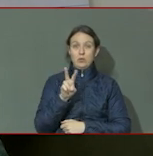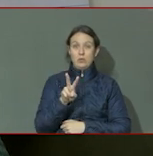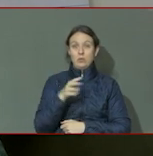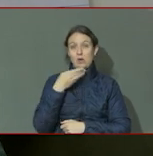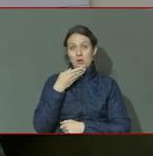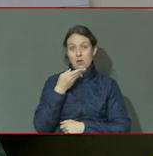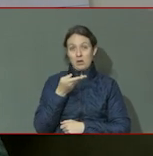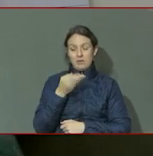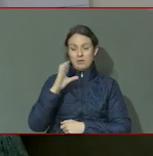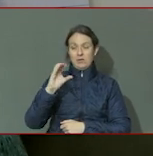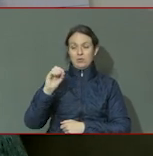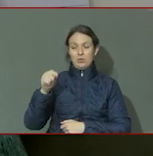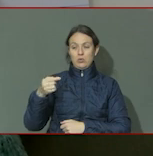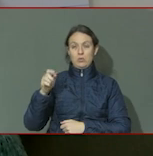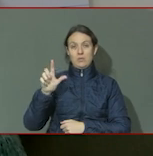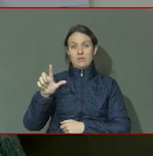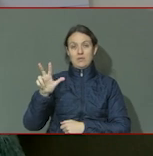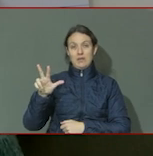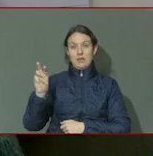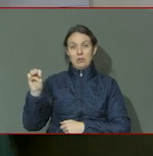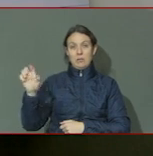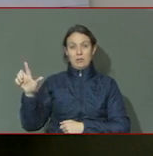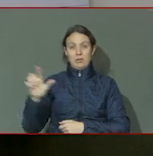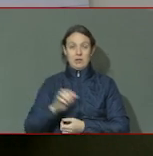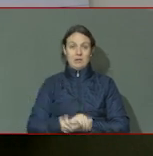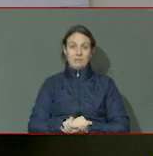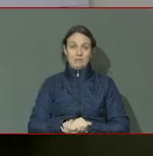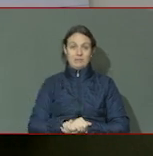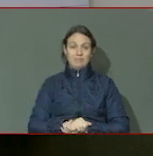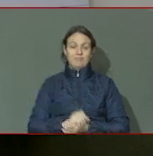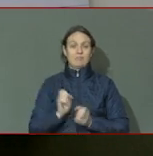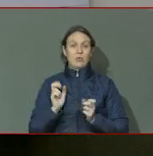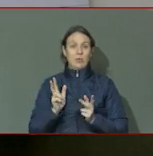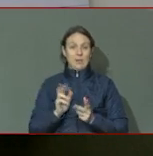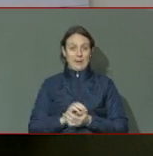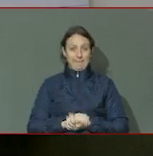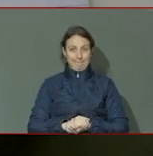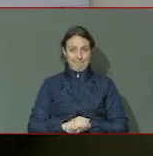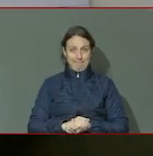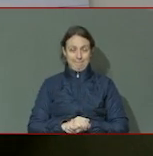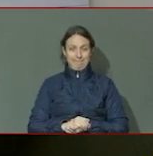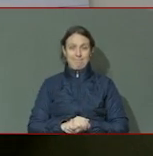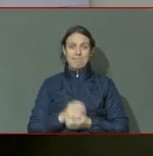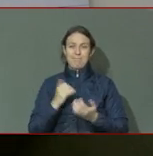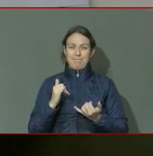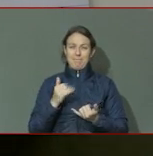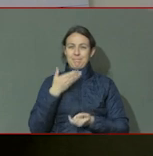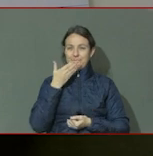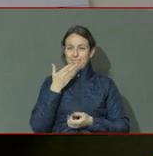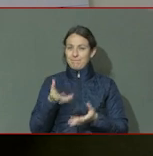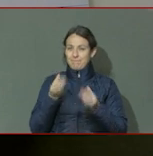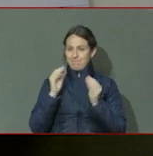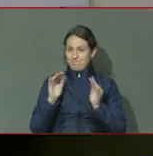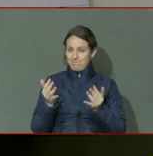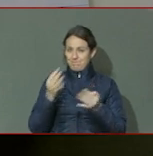is 0,78 moles. Okay, so that is how did I arrive at the answer?